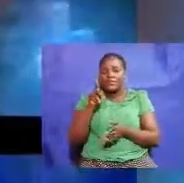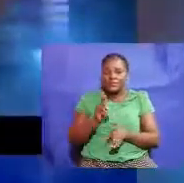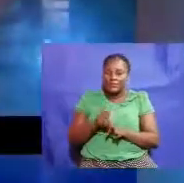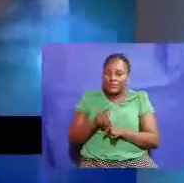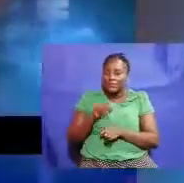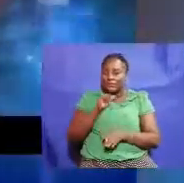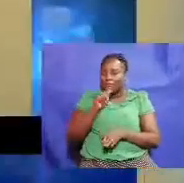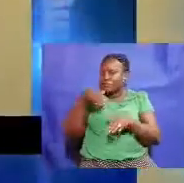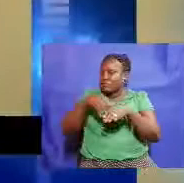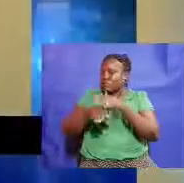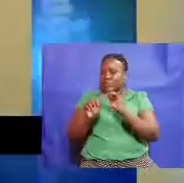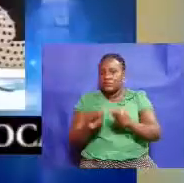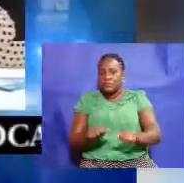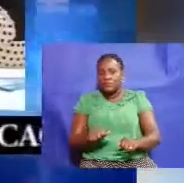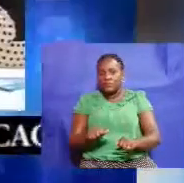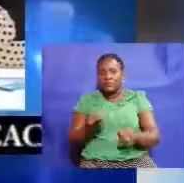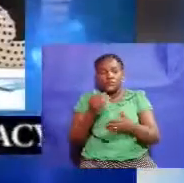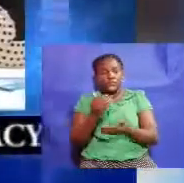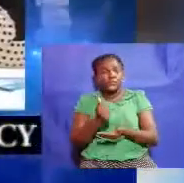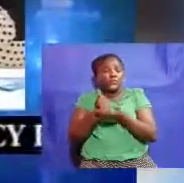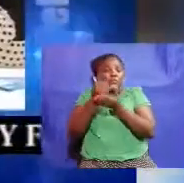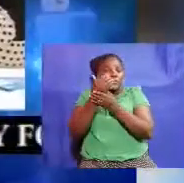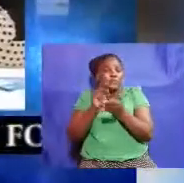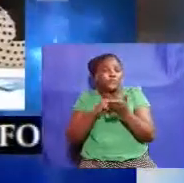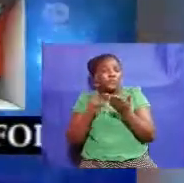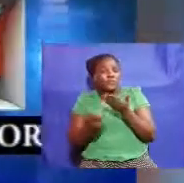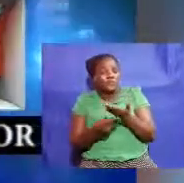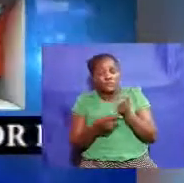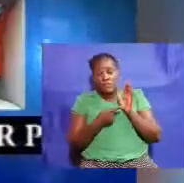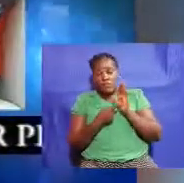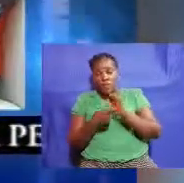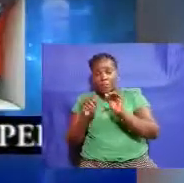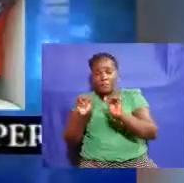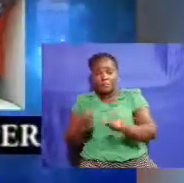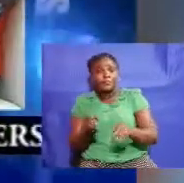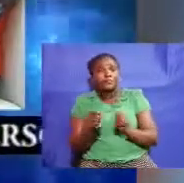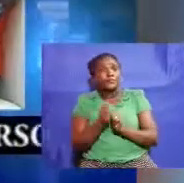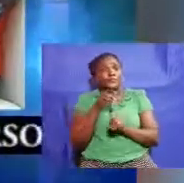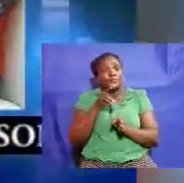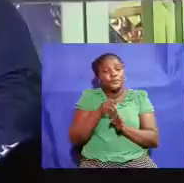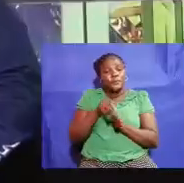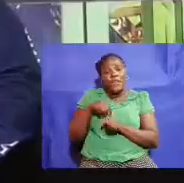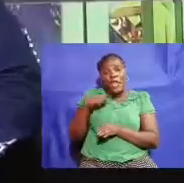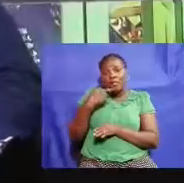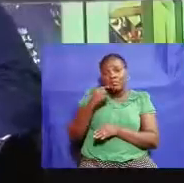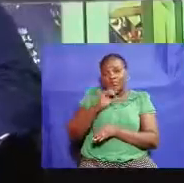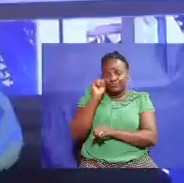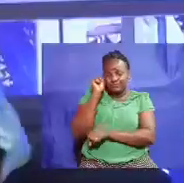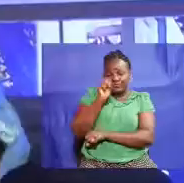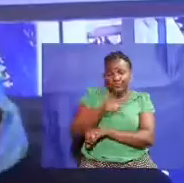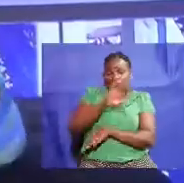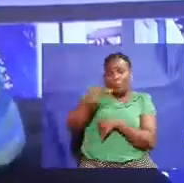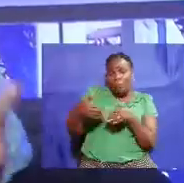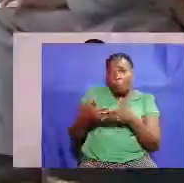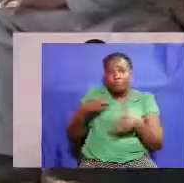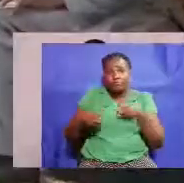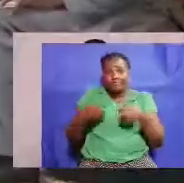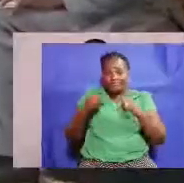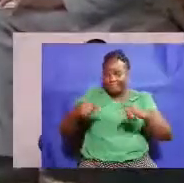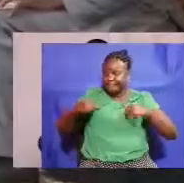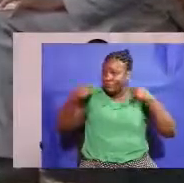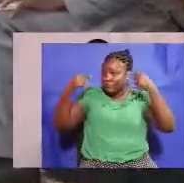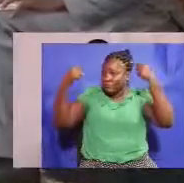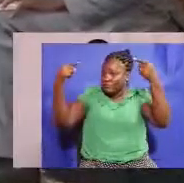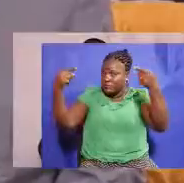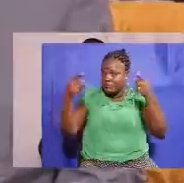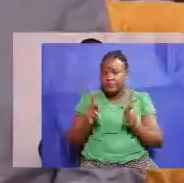through the Helping Hand TV show, proves that disability is not inability. The Helping Hand TV show, showcasing